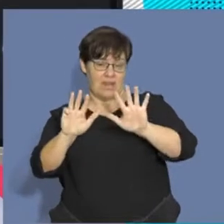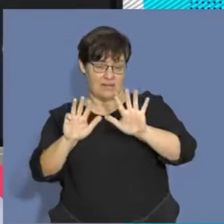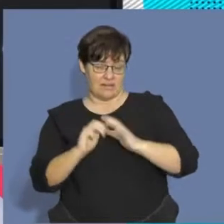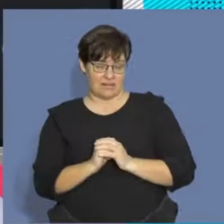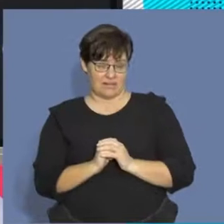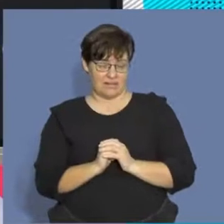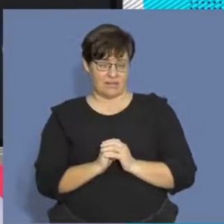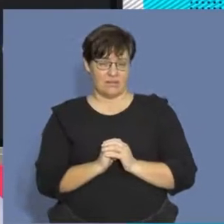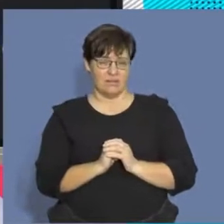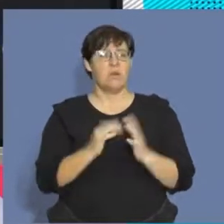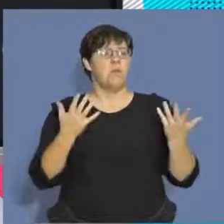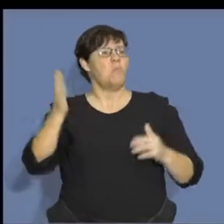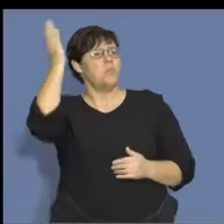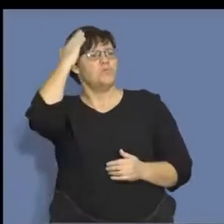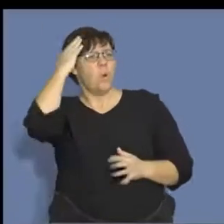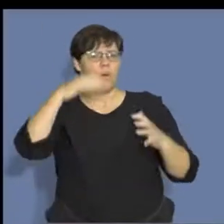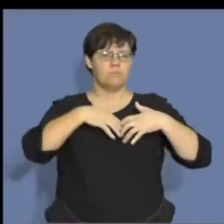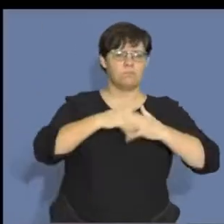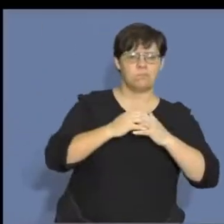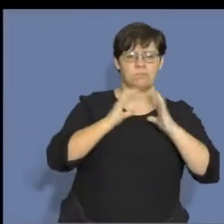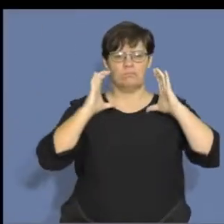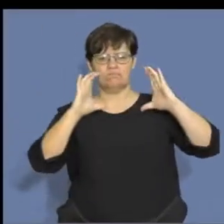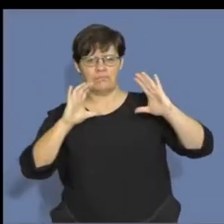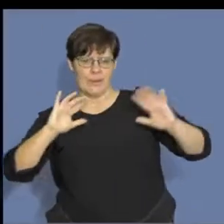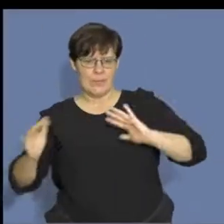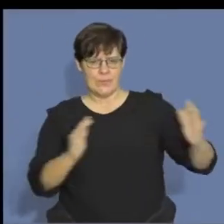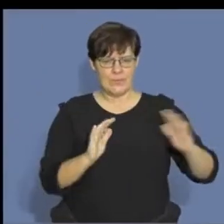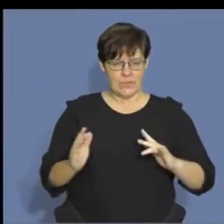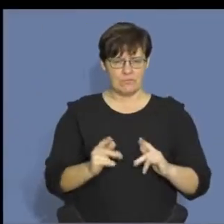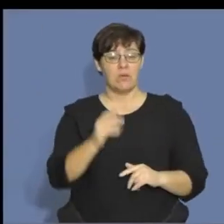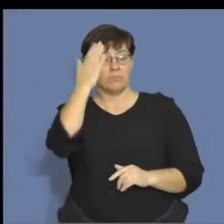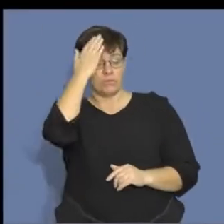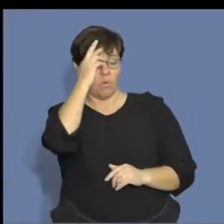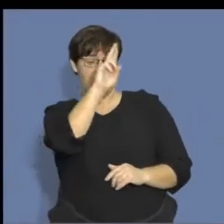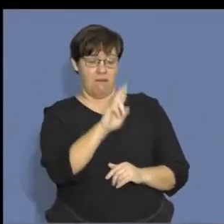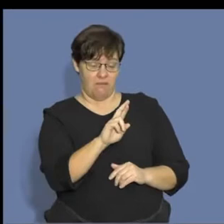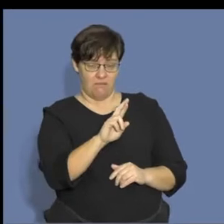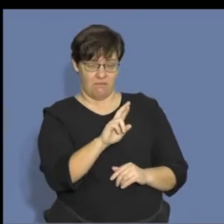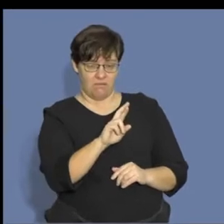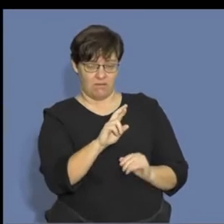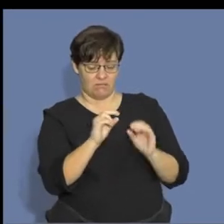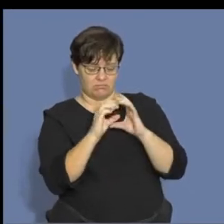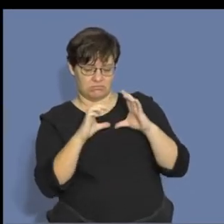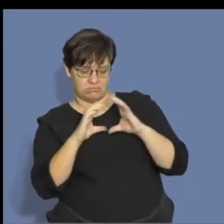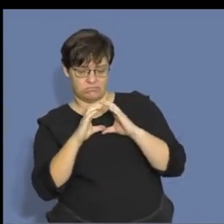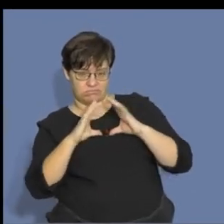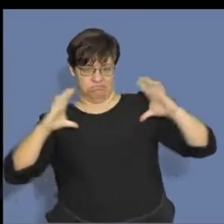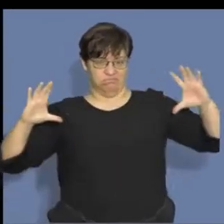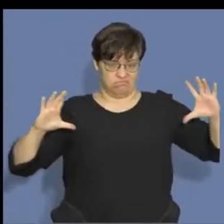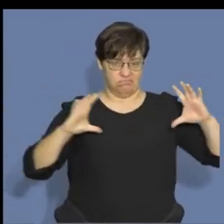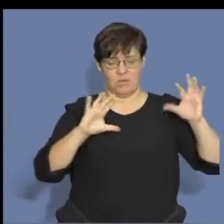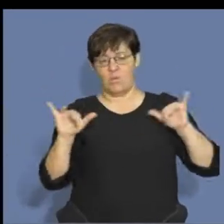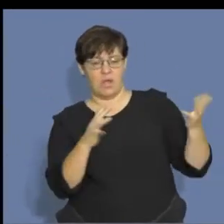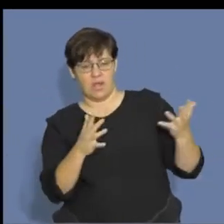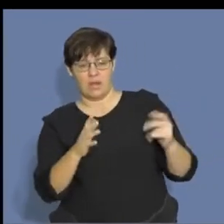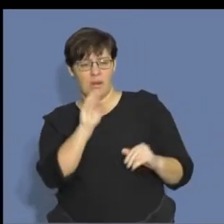need to know to draw a circle is what is the radius? So how big must I make the circle? And where must